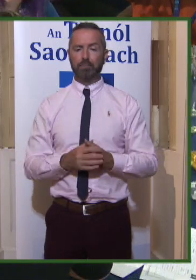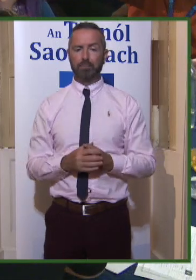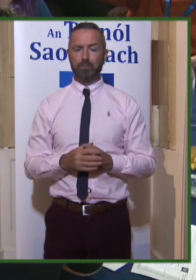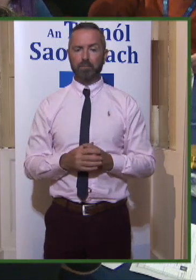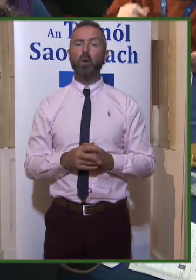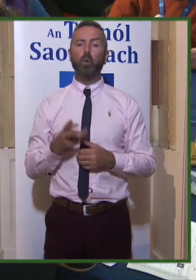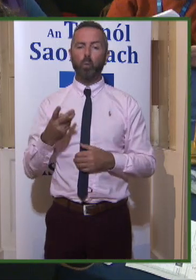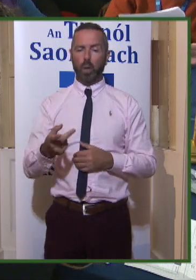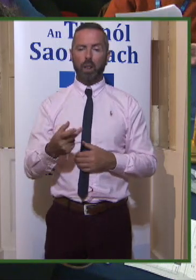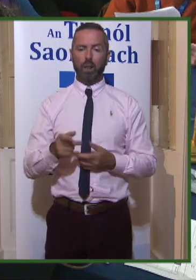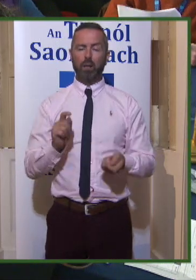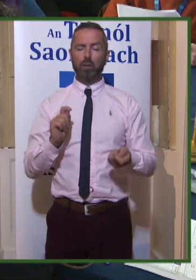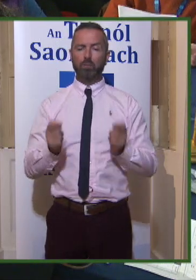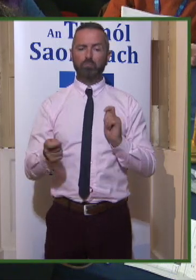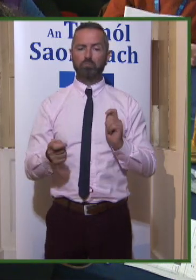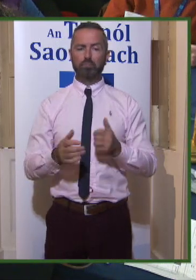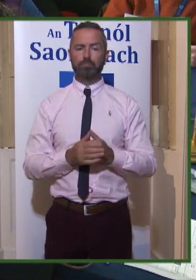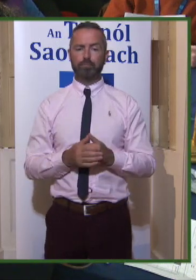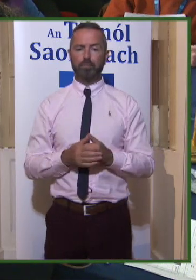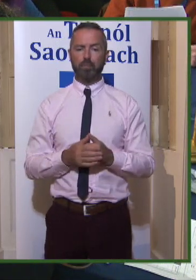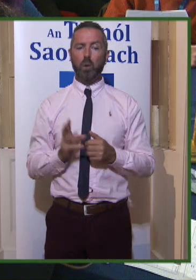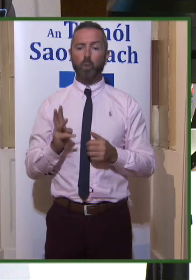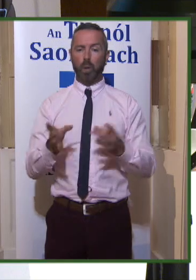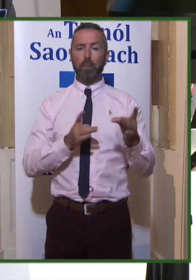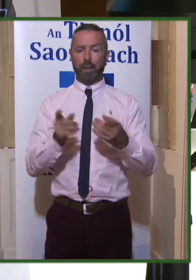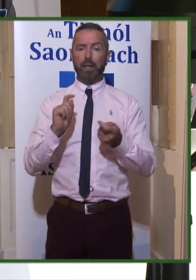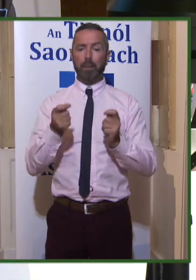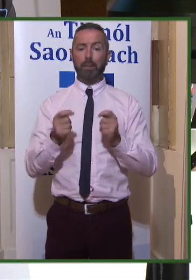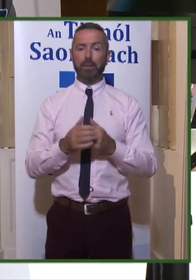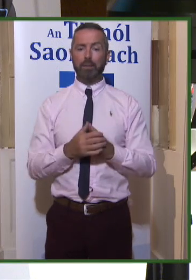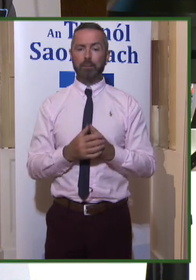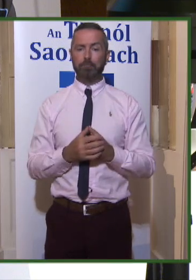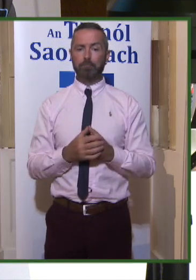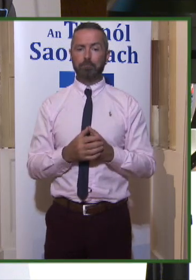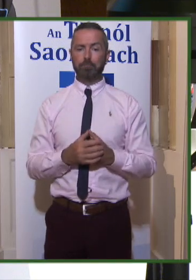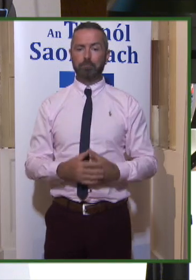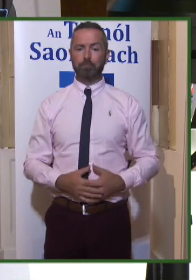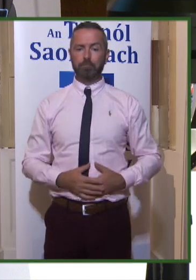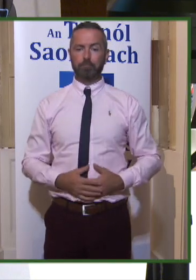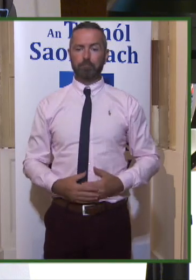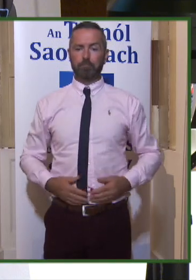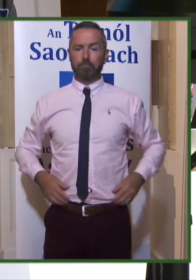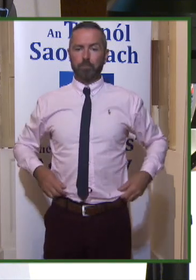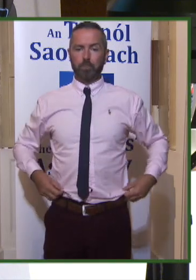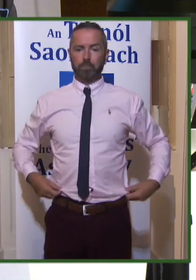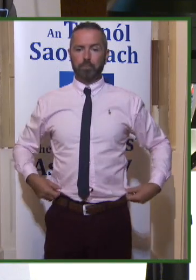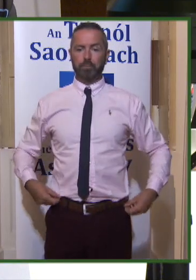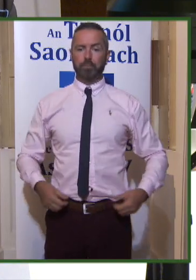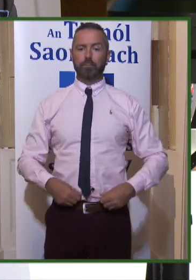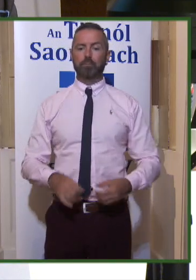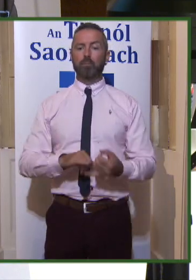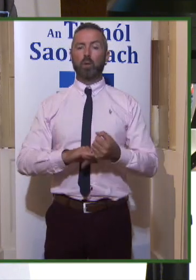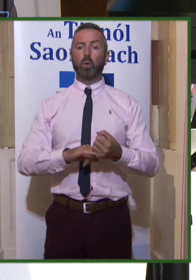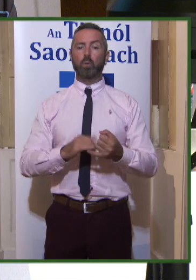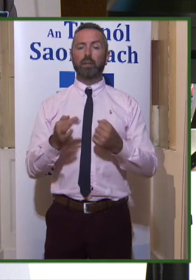Okay. So the amendment carries. Is that accepted? Yeah, no, ask. Do we need to talk about it more? Okay, who's for the